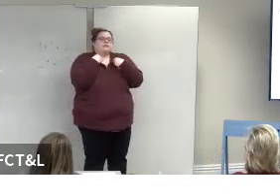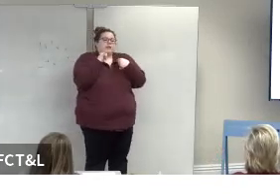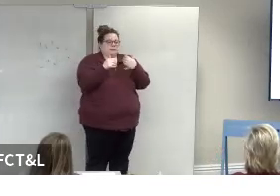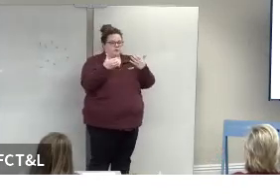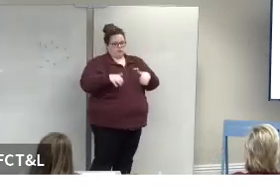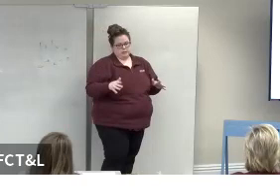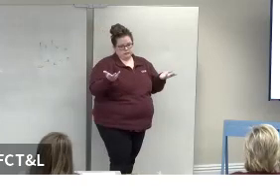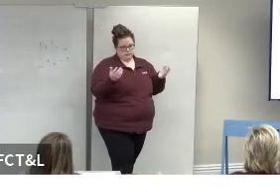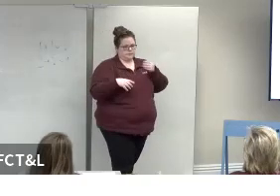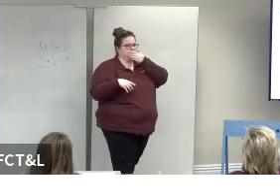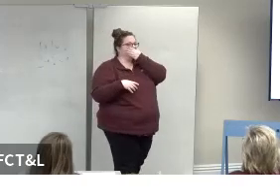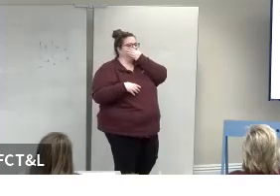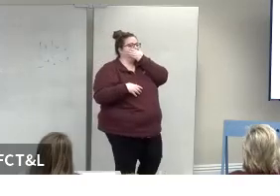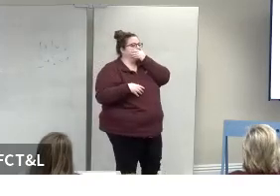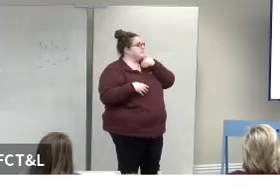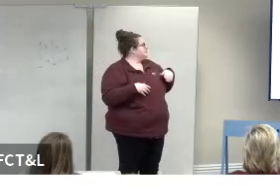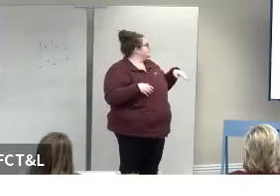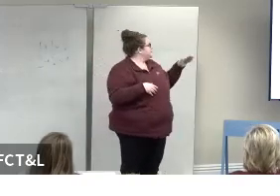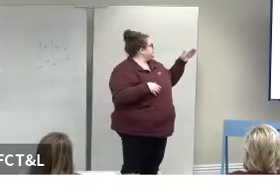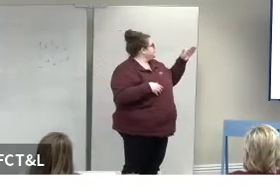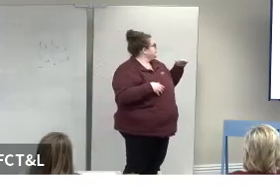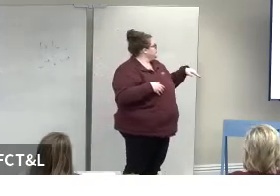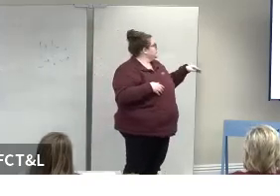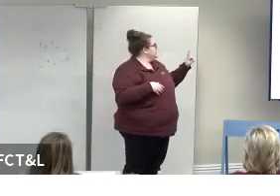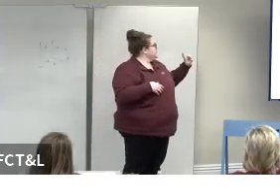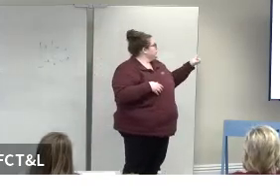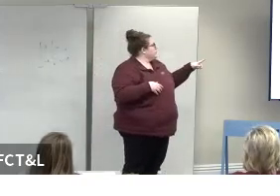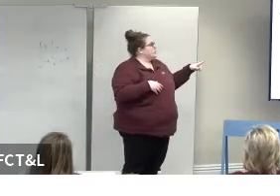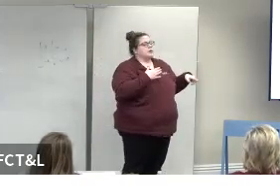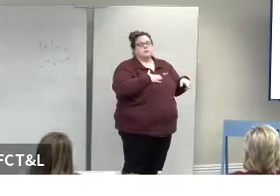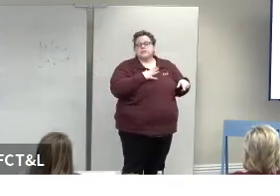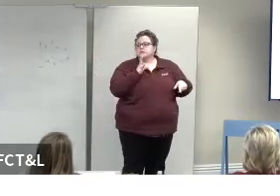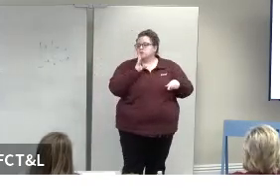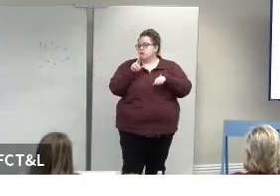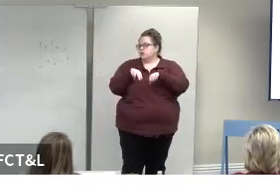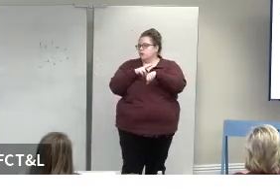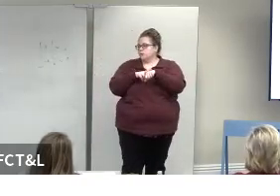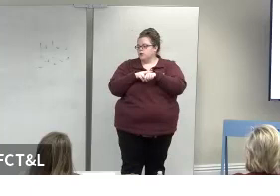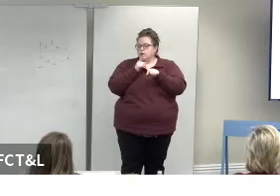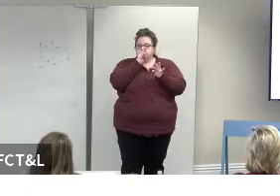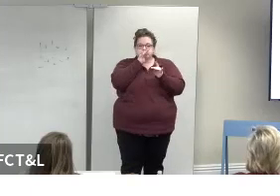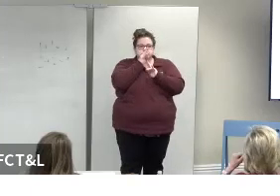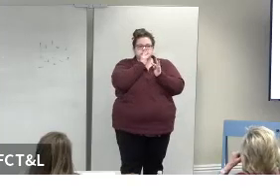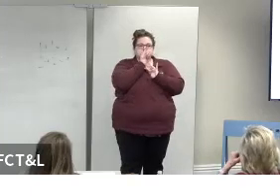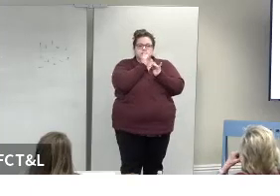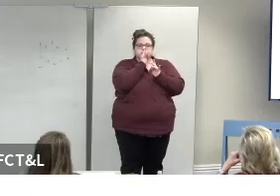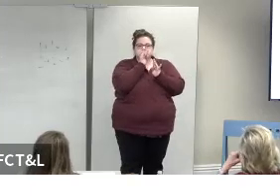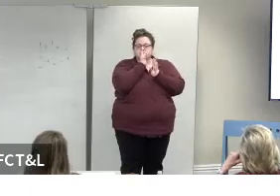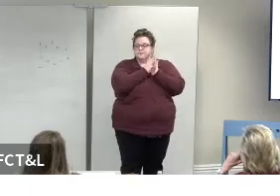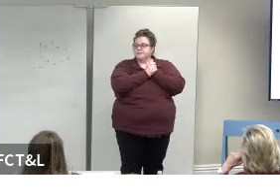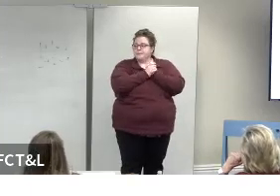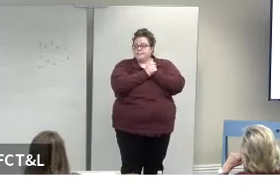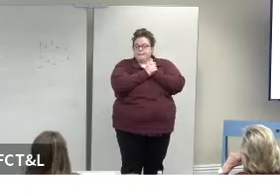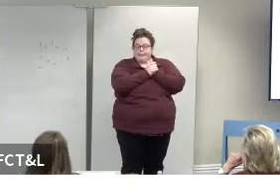and information. So just give them a chance and make sure that you're aware of the turn taking process. Talking